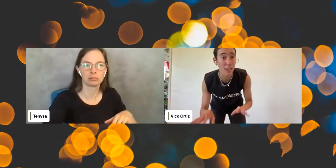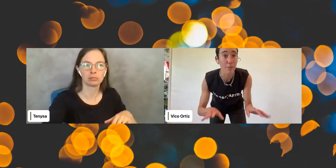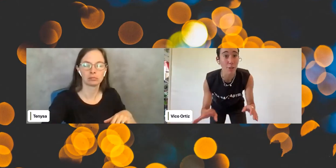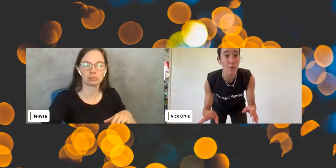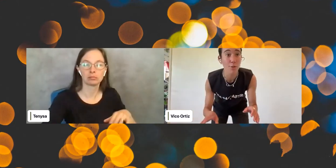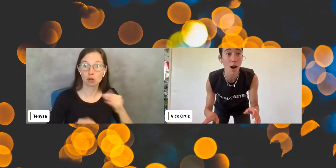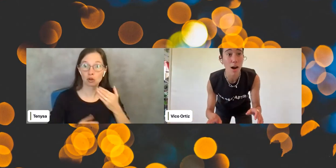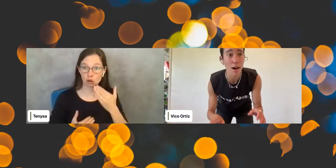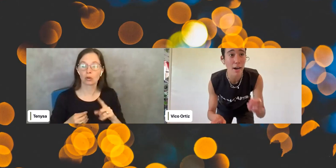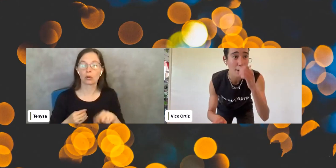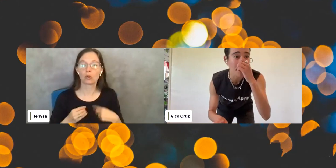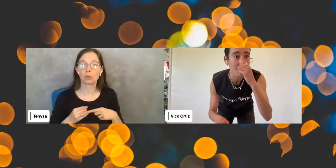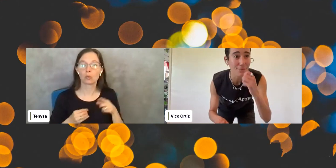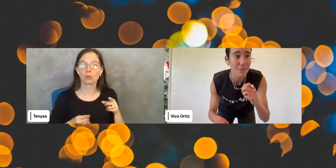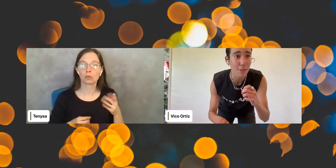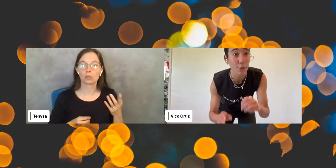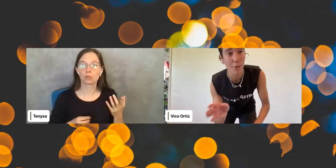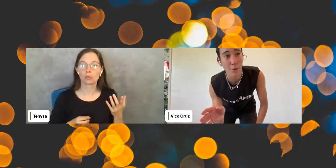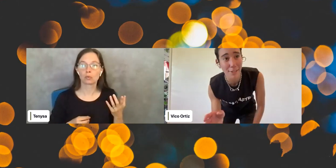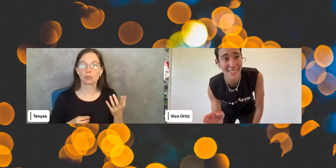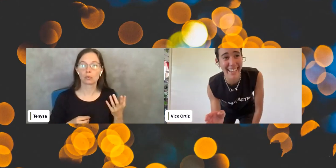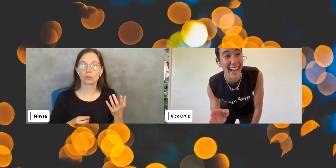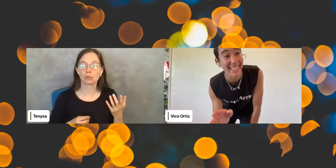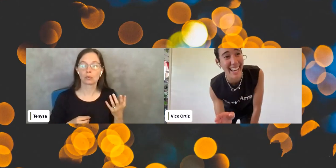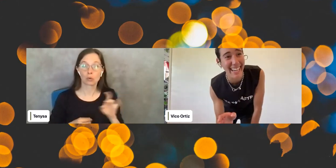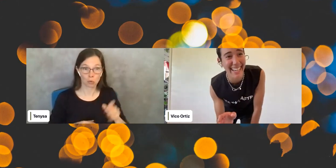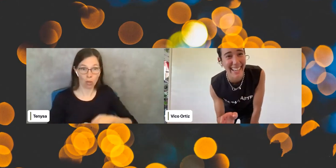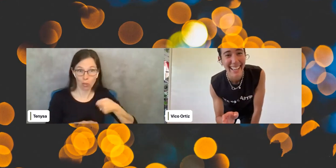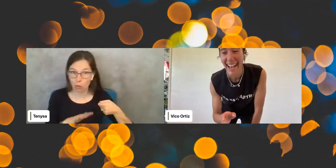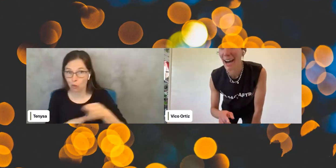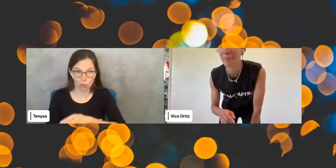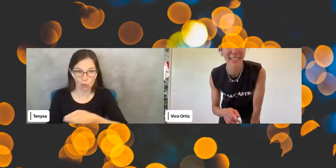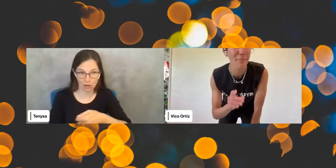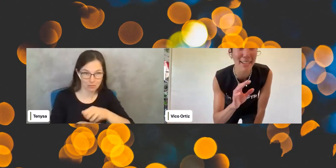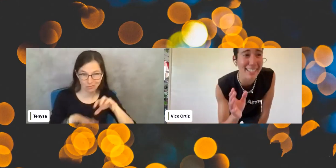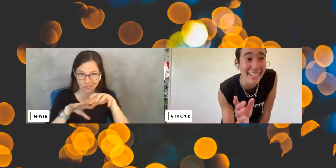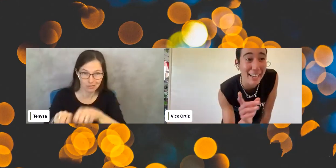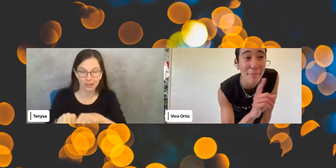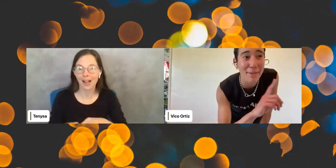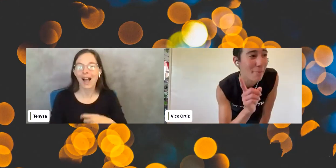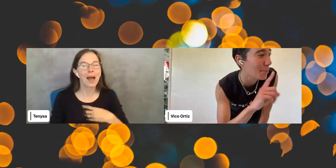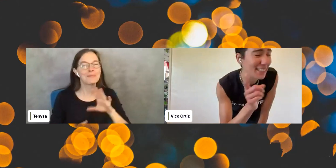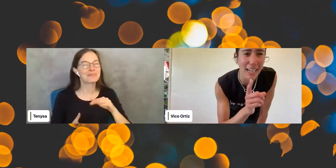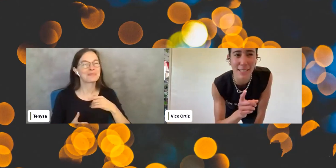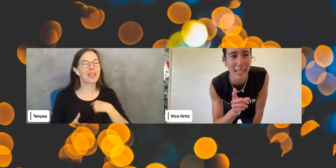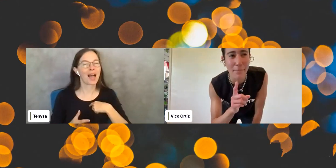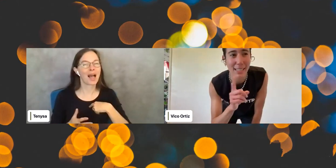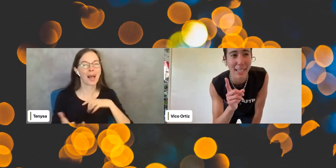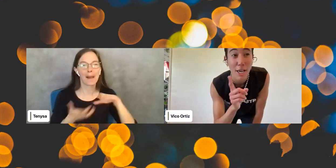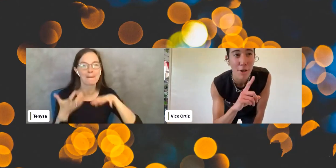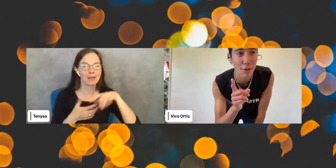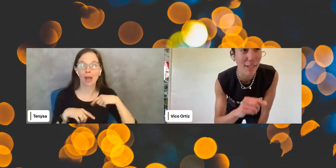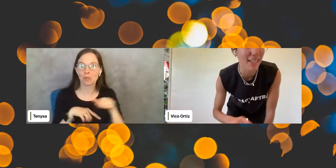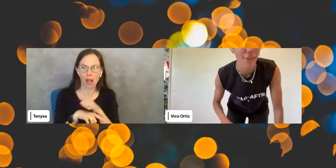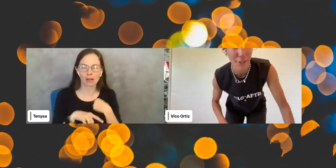good whenever you do a thrust attack. I keep mixing, I was practicing and I was like, keep mixing